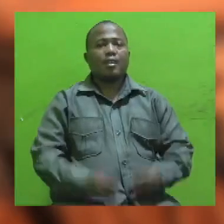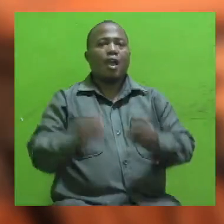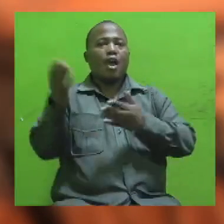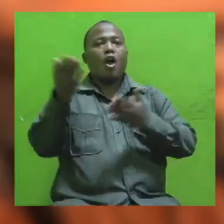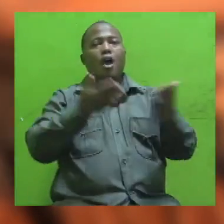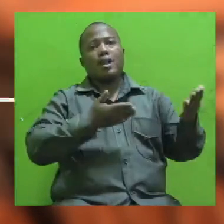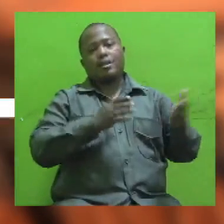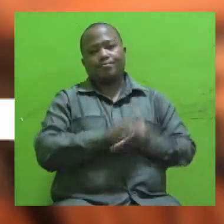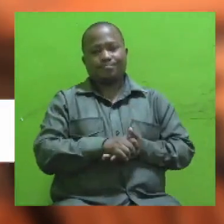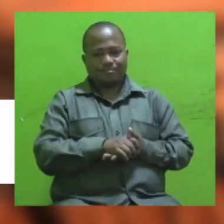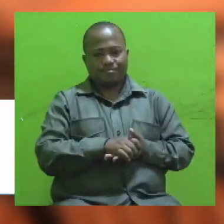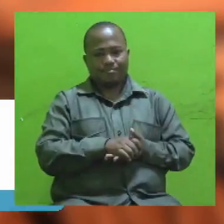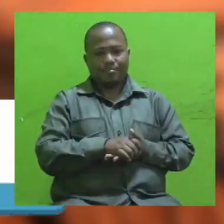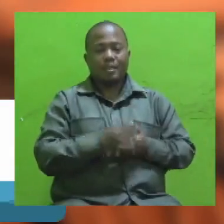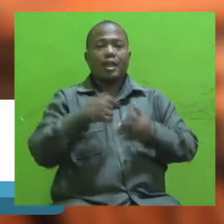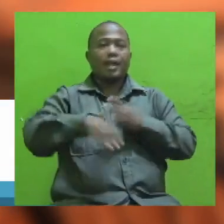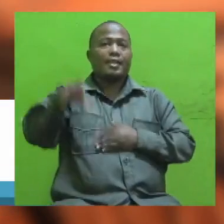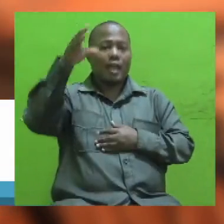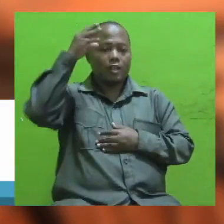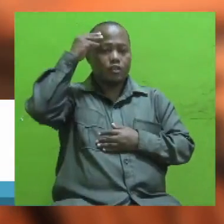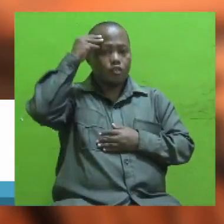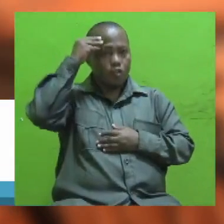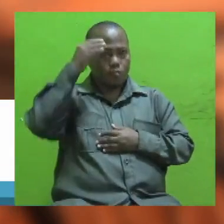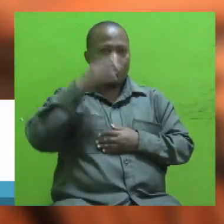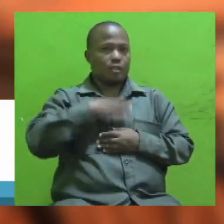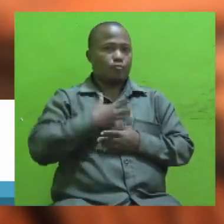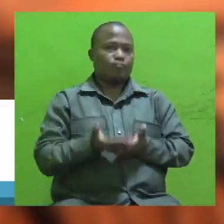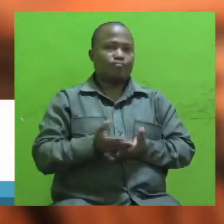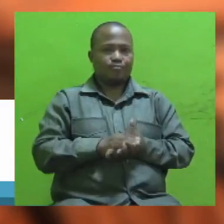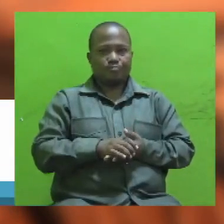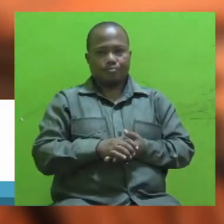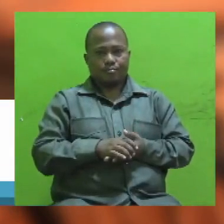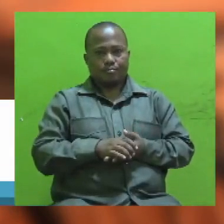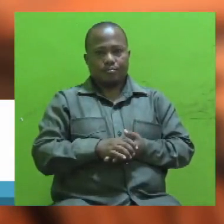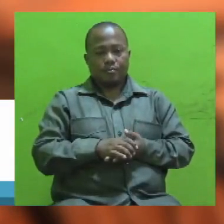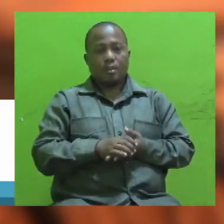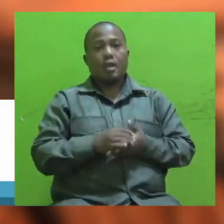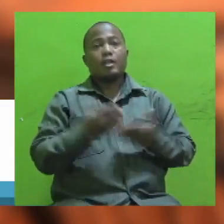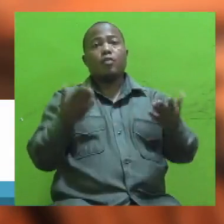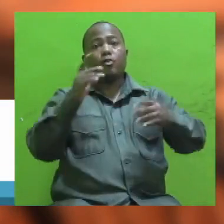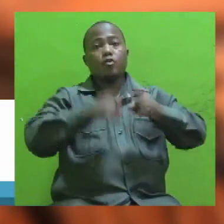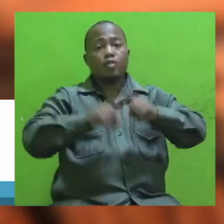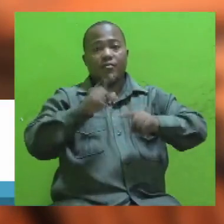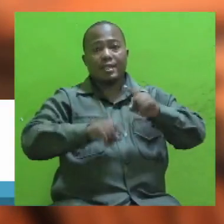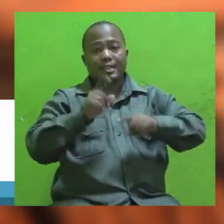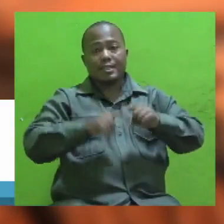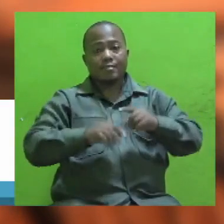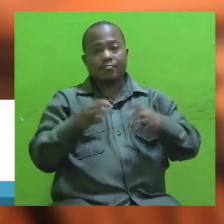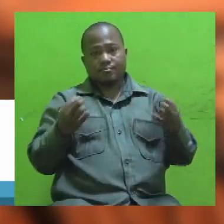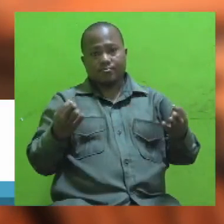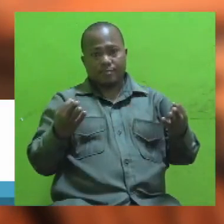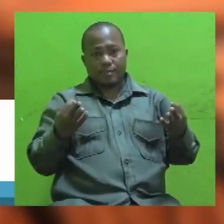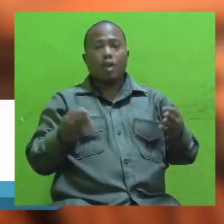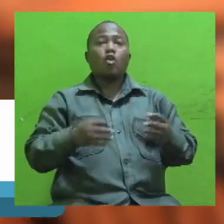Welcome, my dear student. Our subject today is civics. Is civics on what? Who can say? On